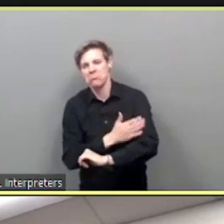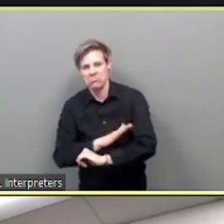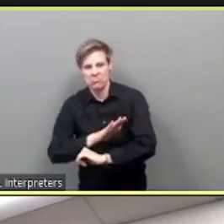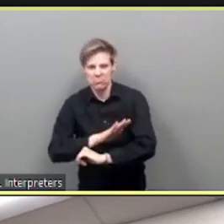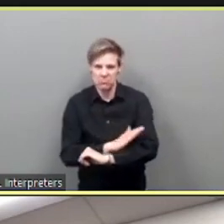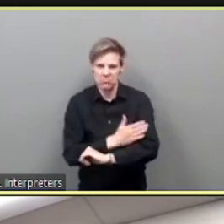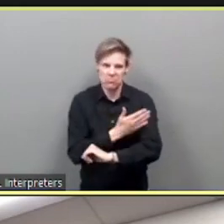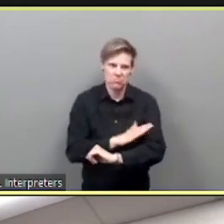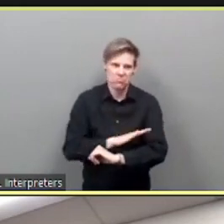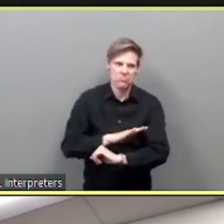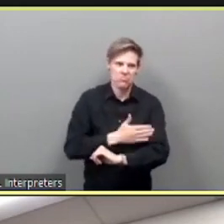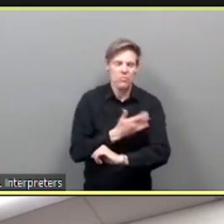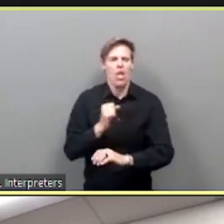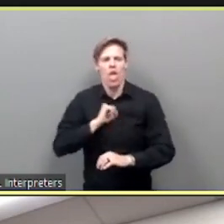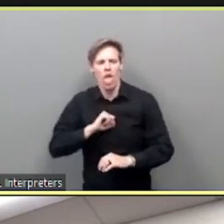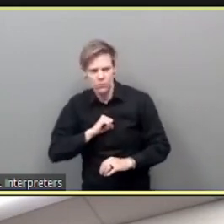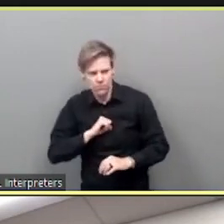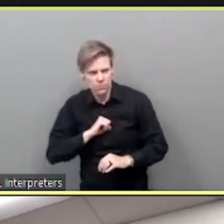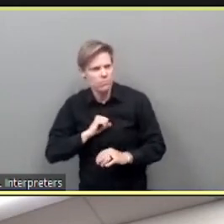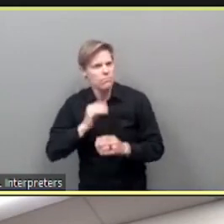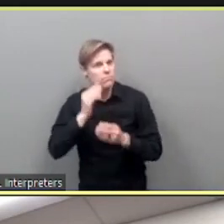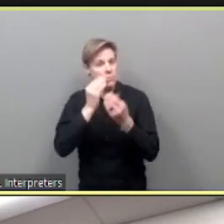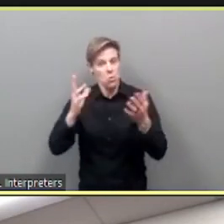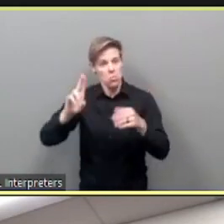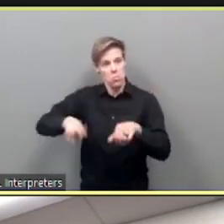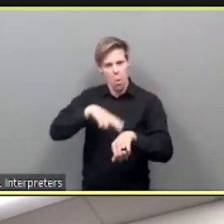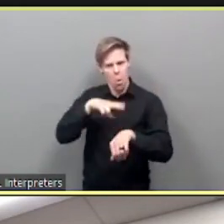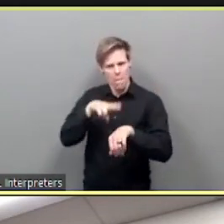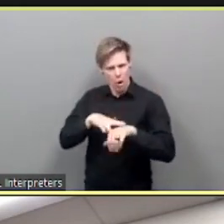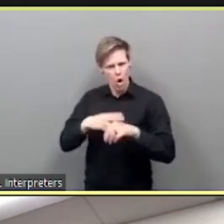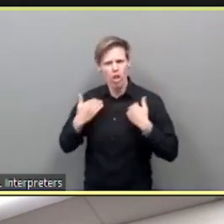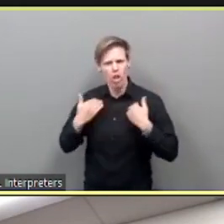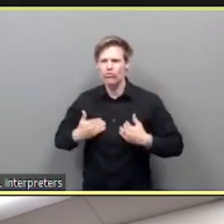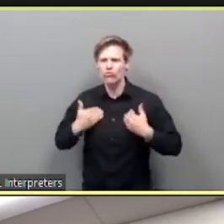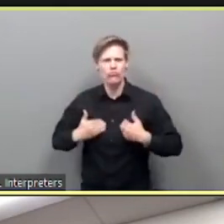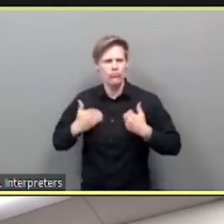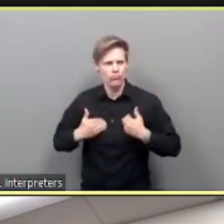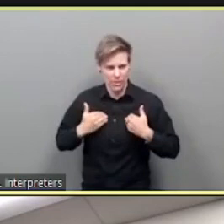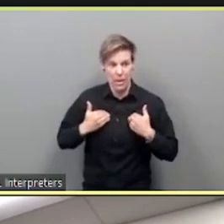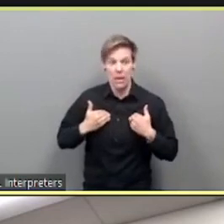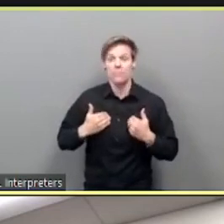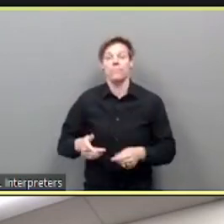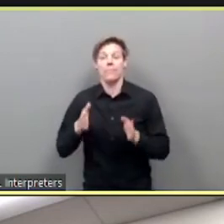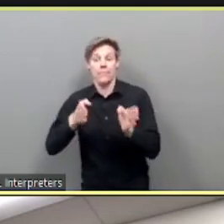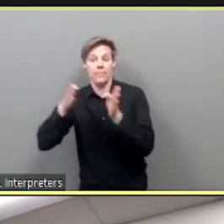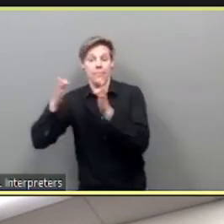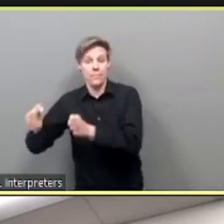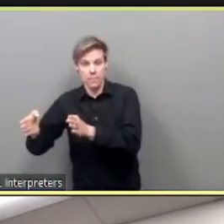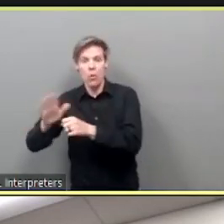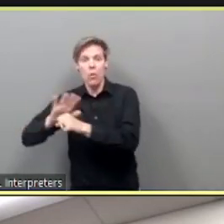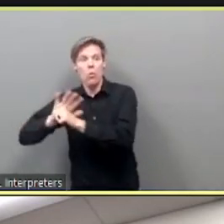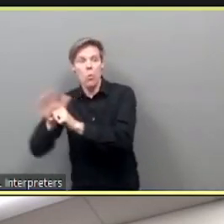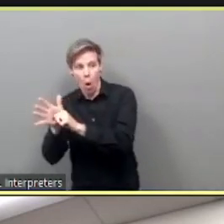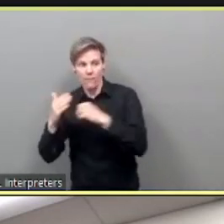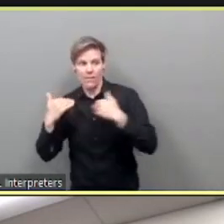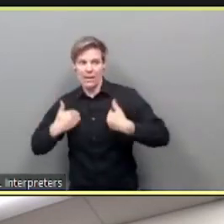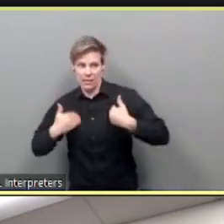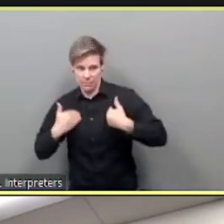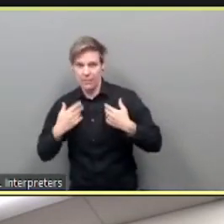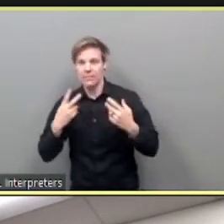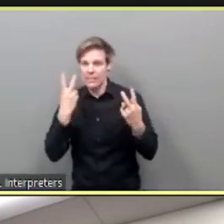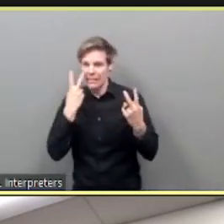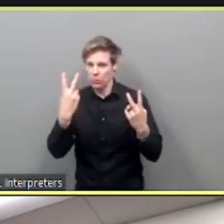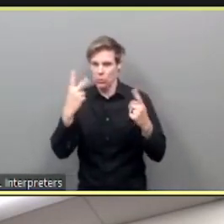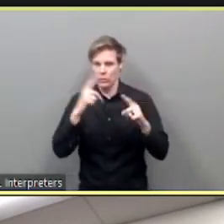This is a normal, healthy set of lungs. This is your lungs with COVID pneumonia. We're going to need to admit you to the hospital. I have a